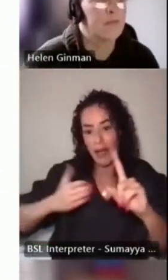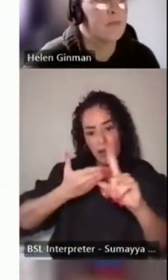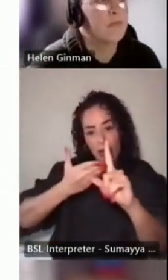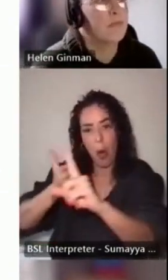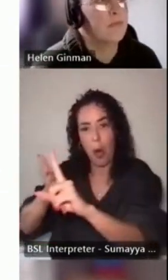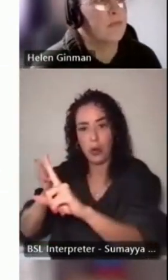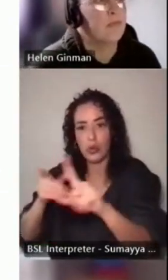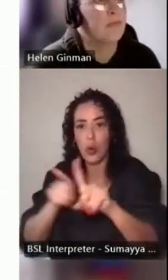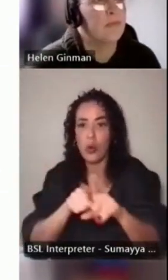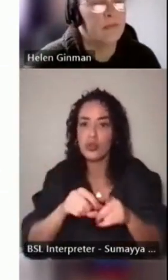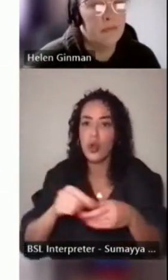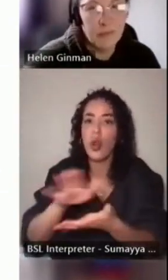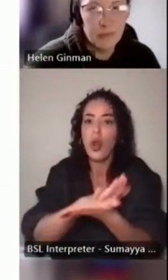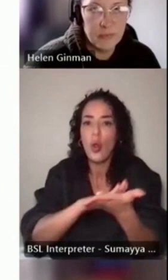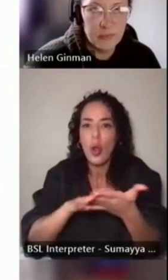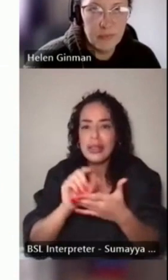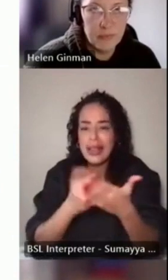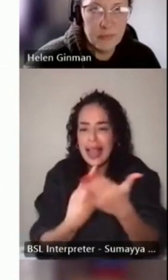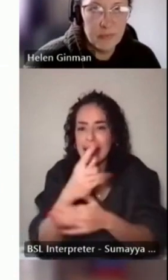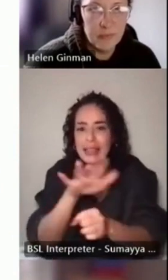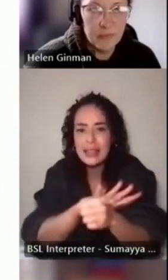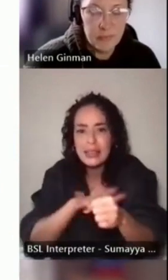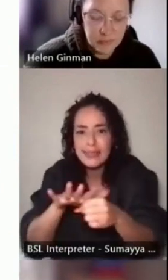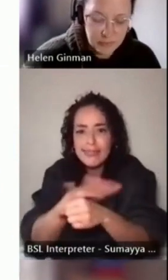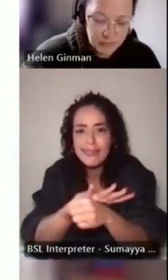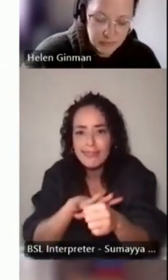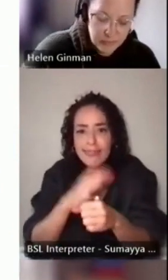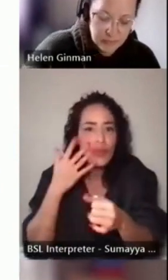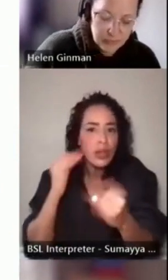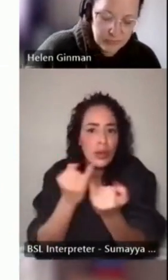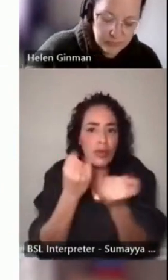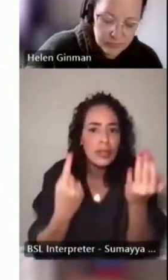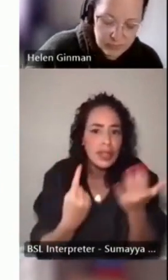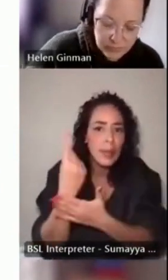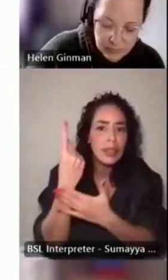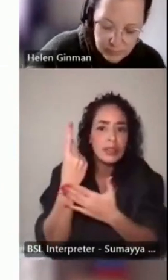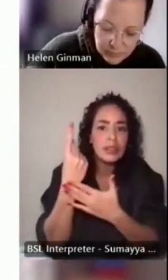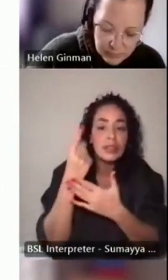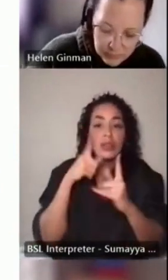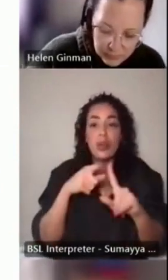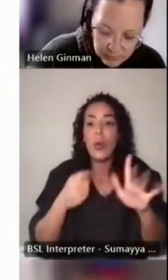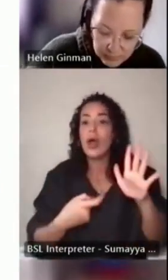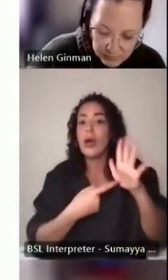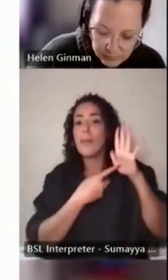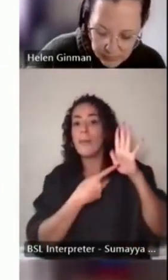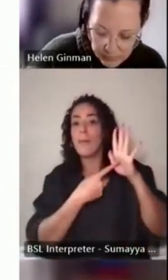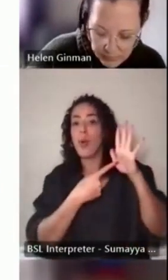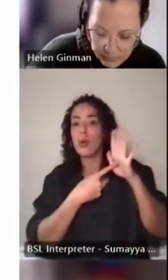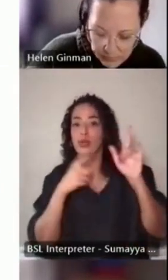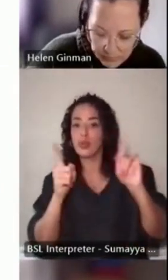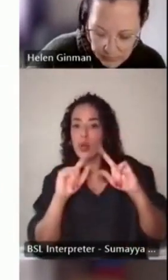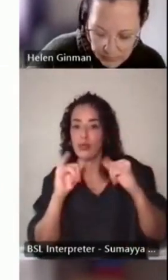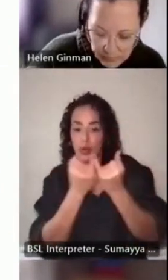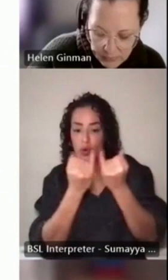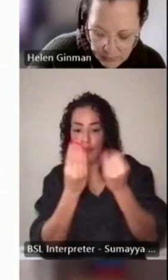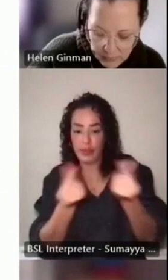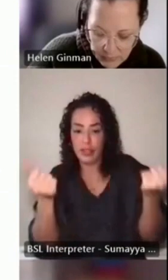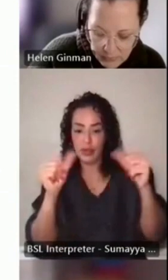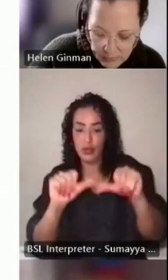conflict arises. So a key aspect of conflict resolution is helping people